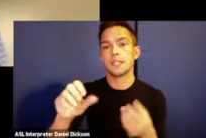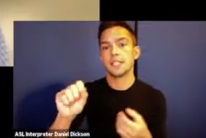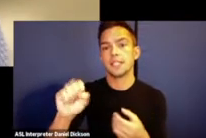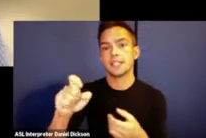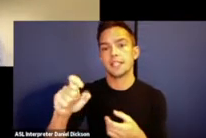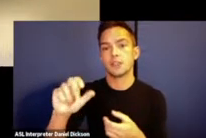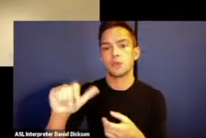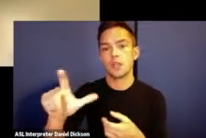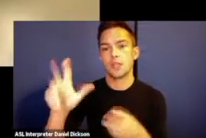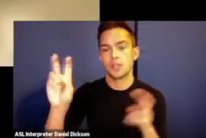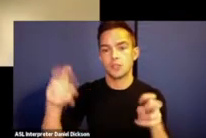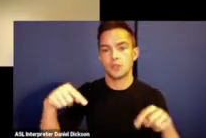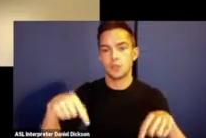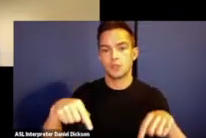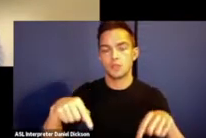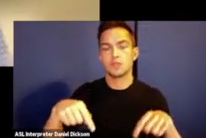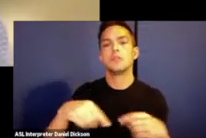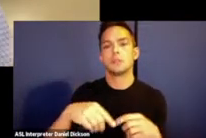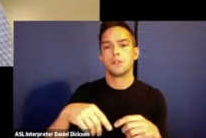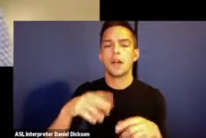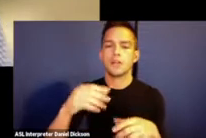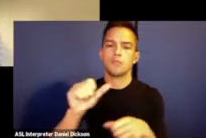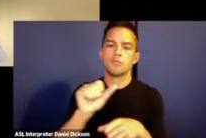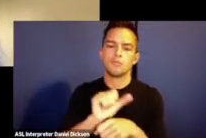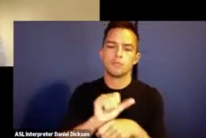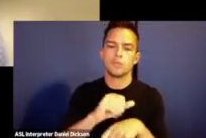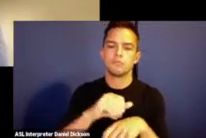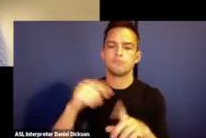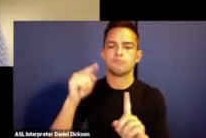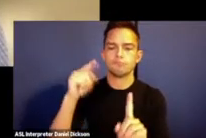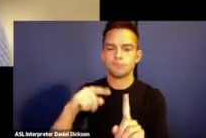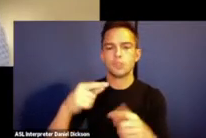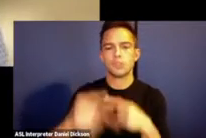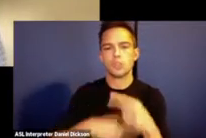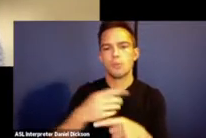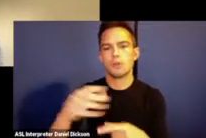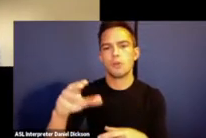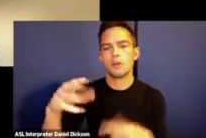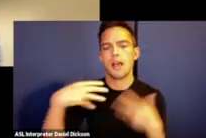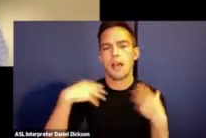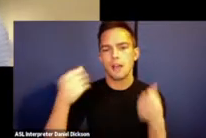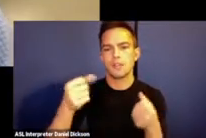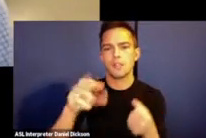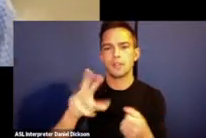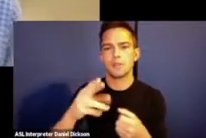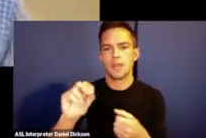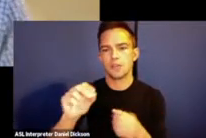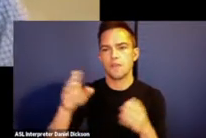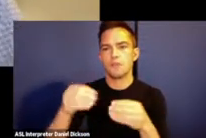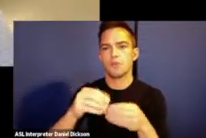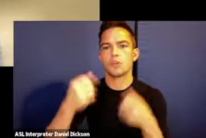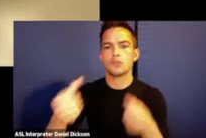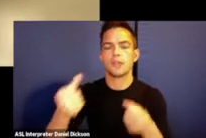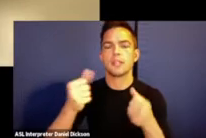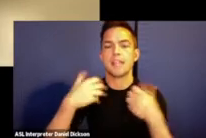this conversation is framed within work around global health, and certainly the work of the WHO more focuses on how we strengthen the